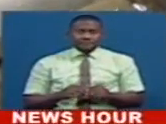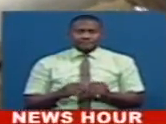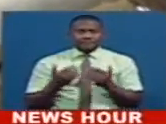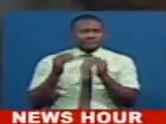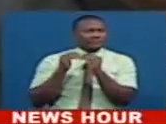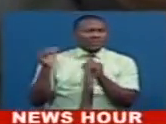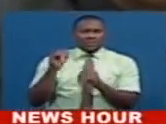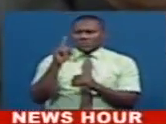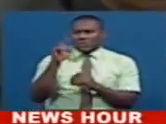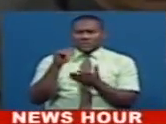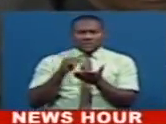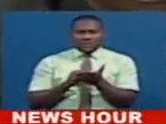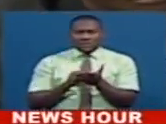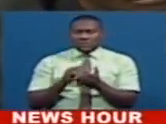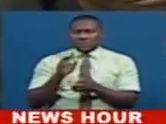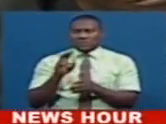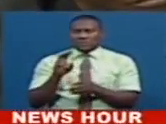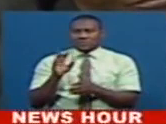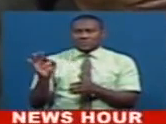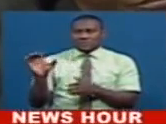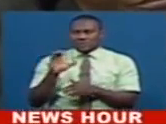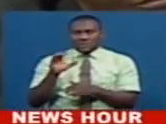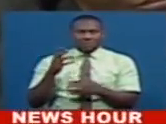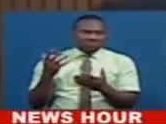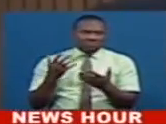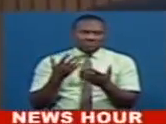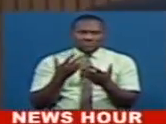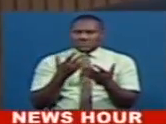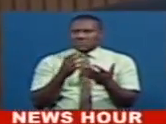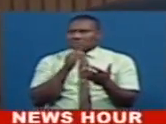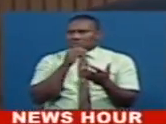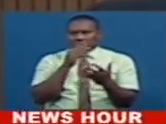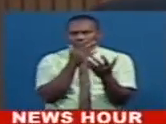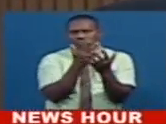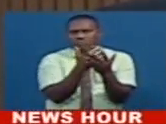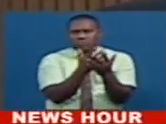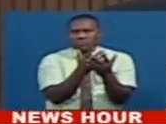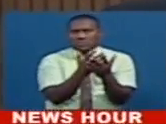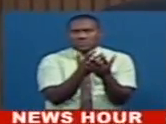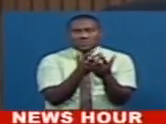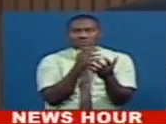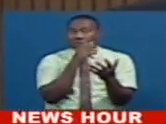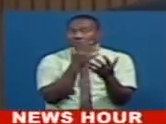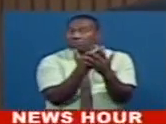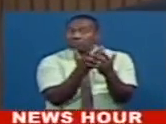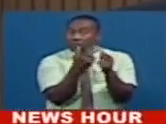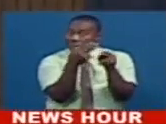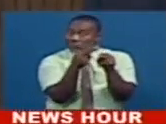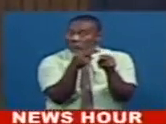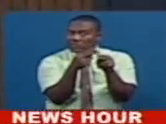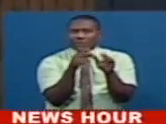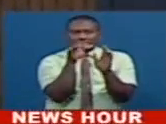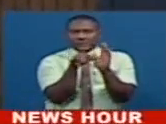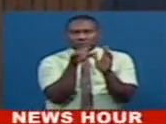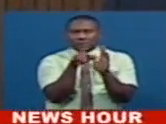over 1,900 prisoners on remand, with some serving over 30 years, a development human rights